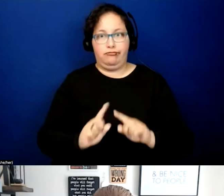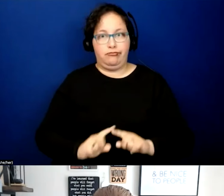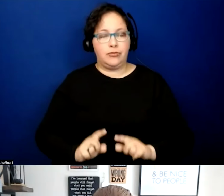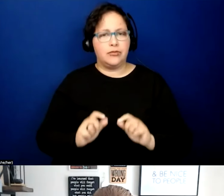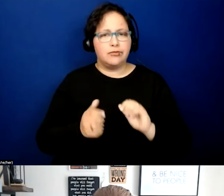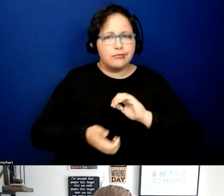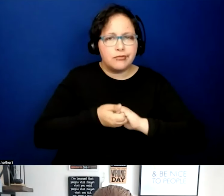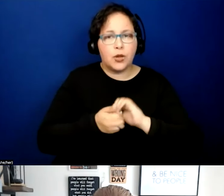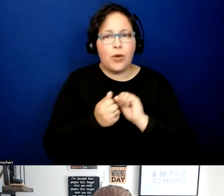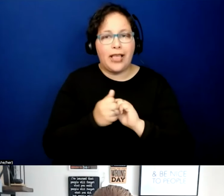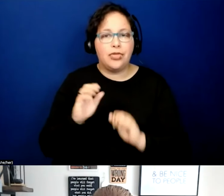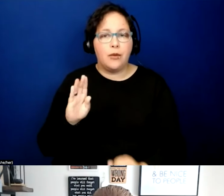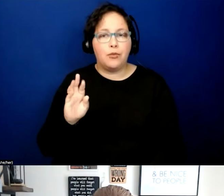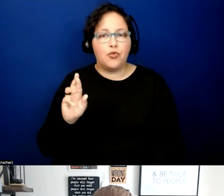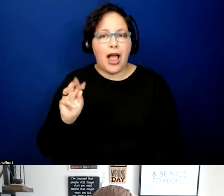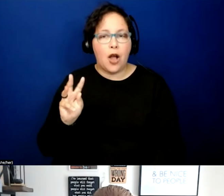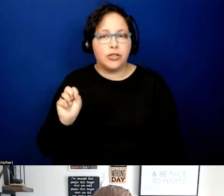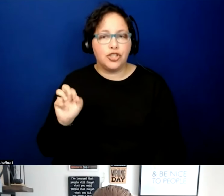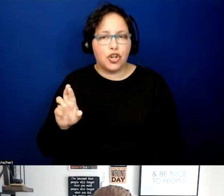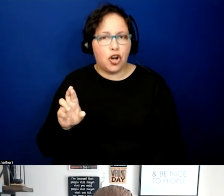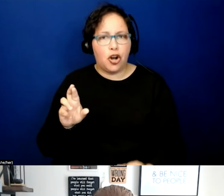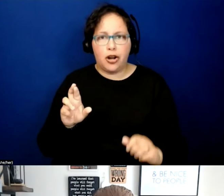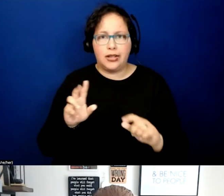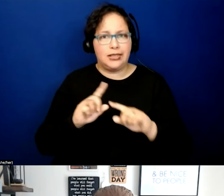combinations work in incredibly